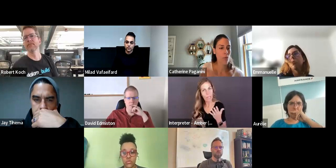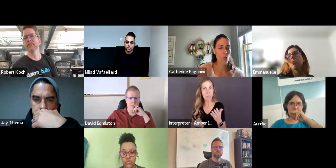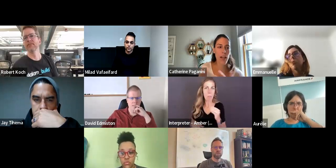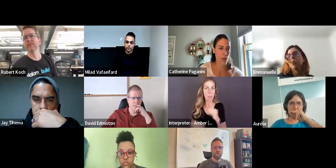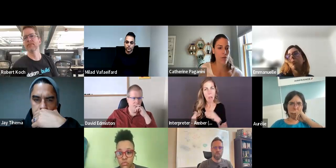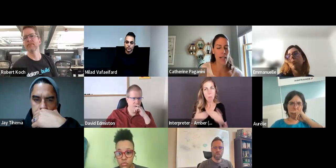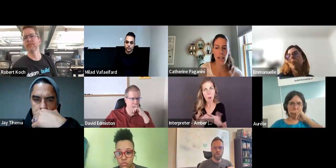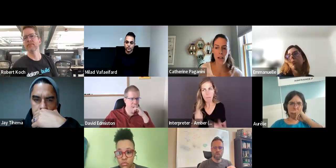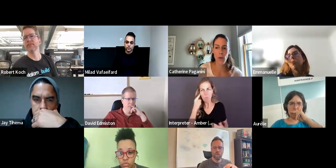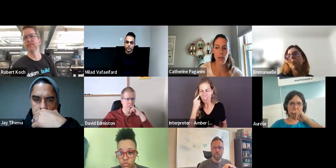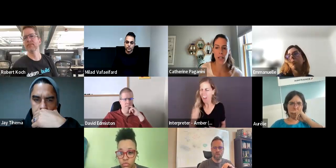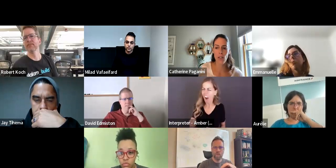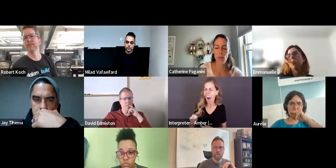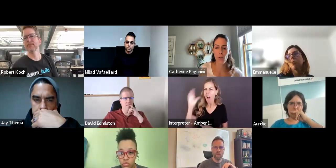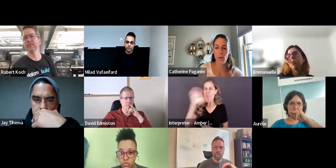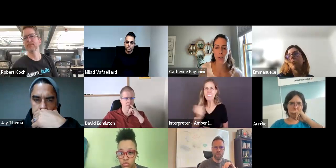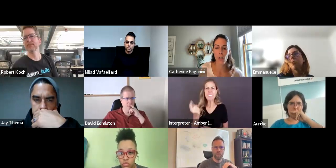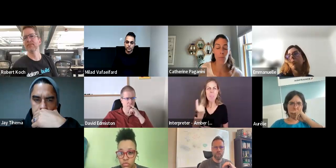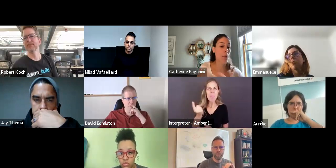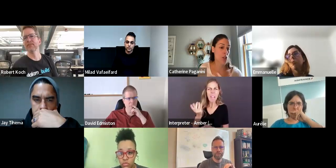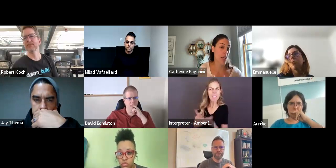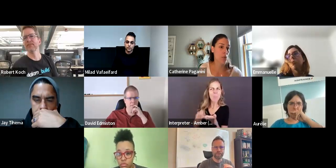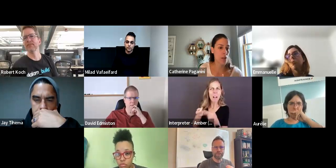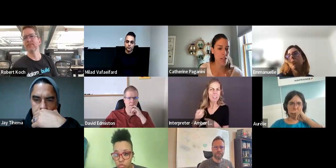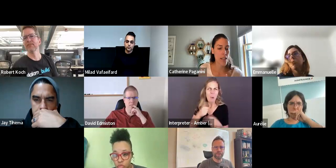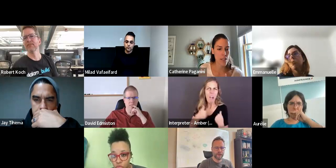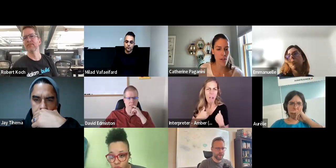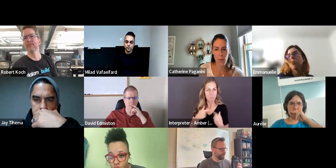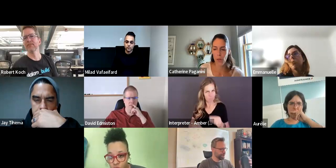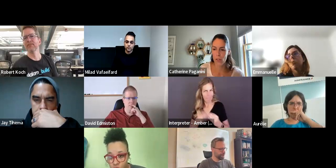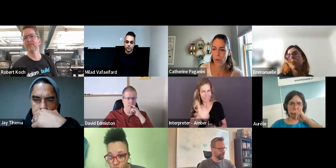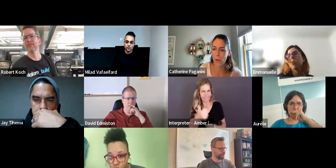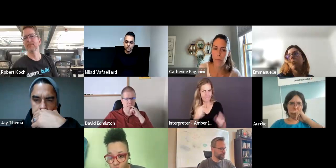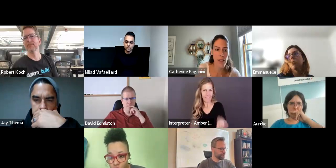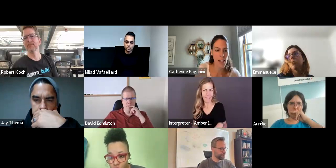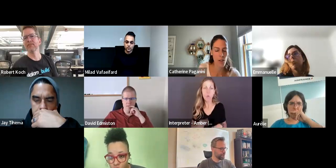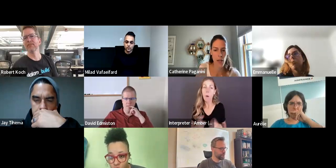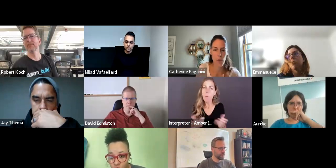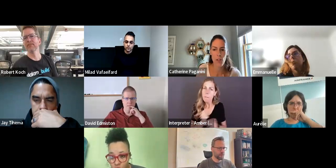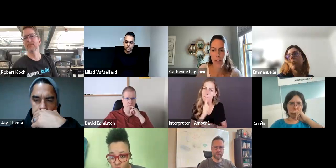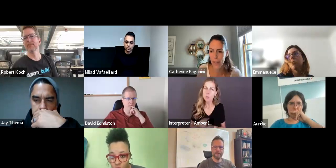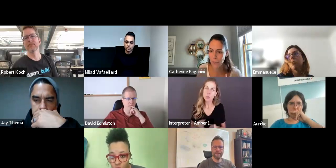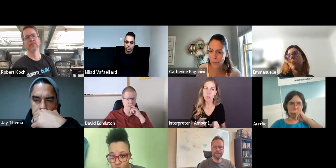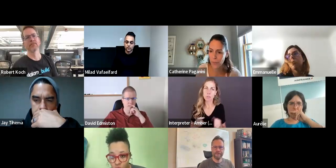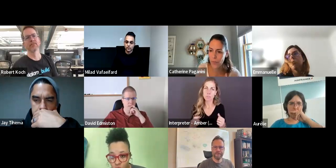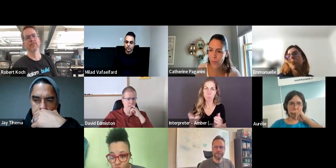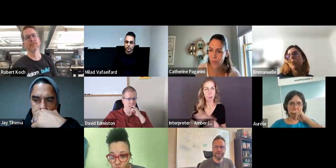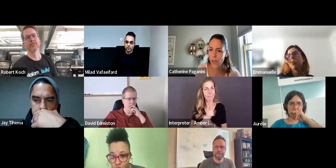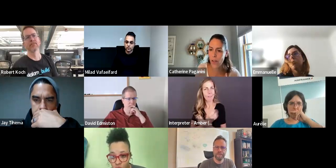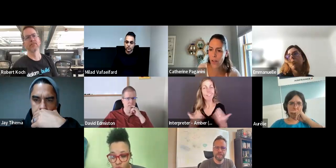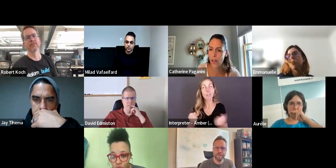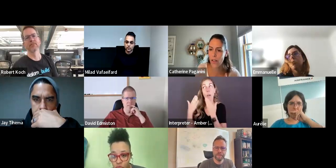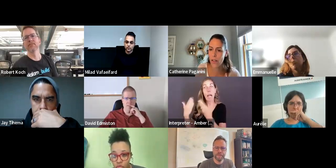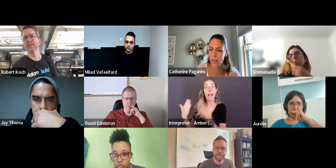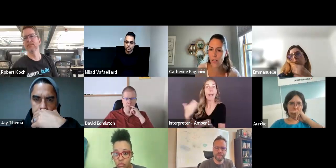or whatever, right? Like we would like to publish that as well, because I think it's very important. So a big thank you to Amy June again.